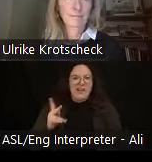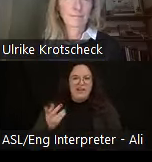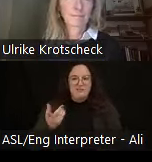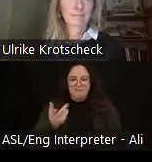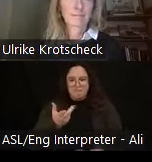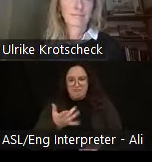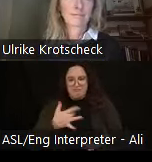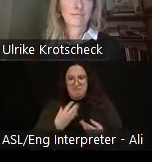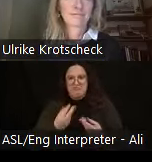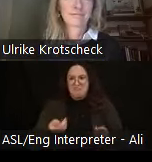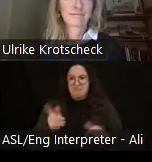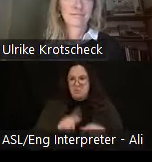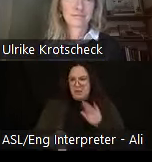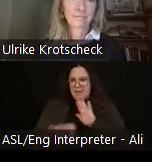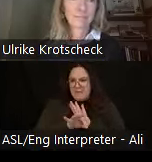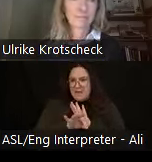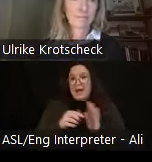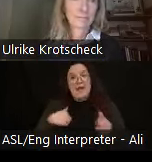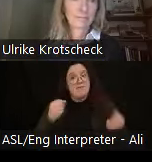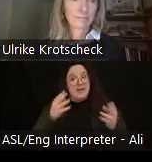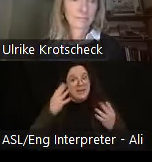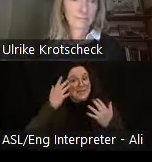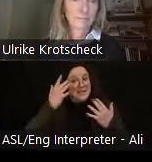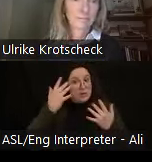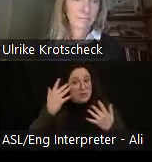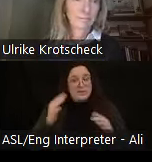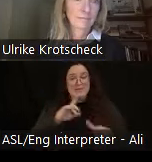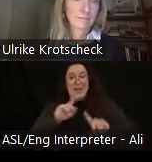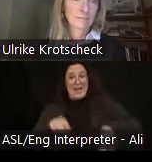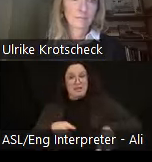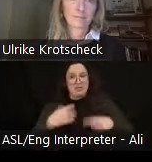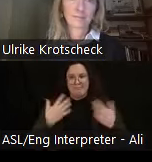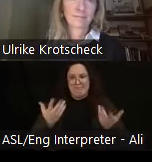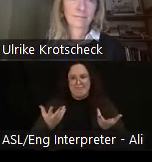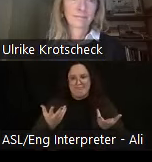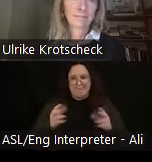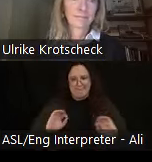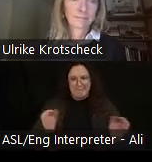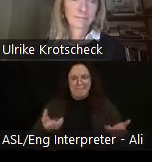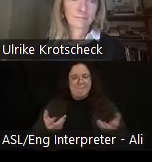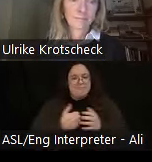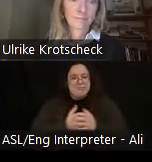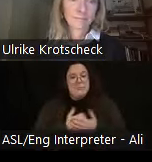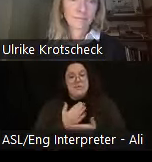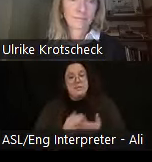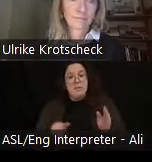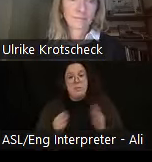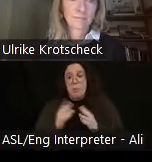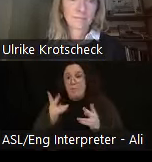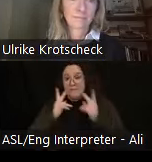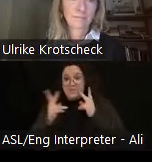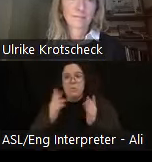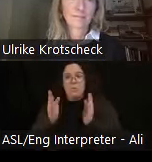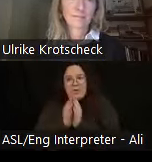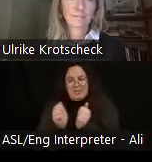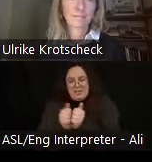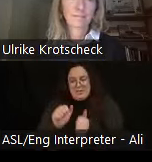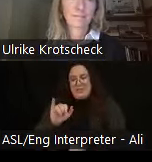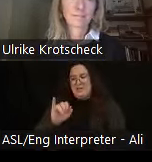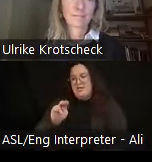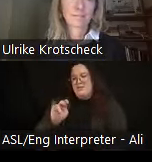So I have lots of ideas, but not great answers to explain that. Why some are more visible with infrared